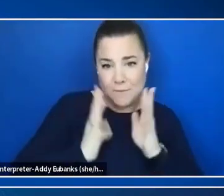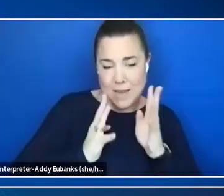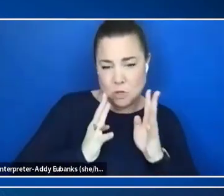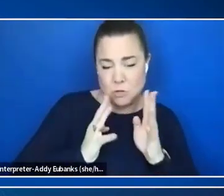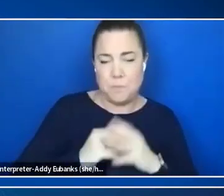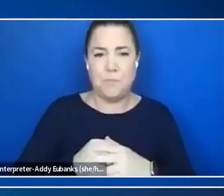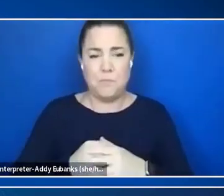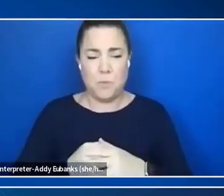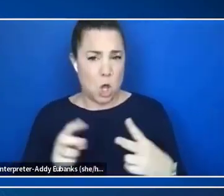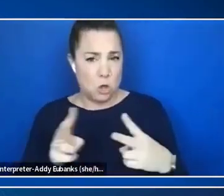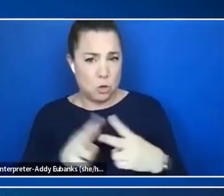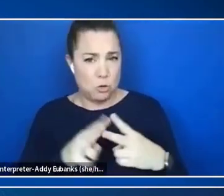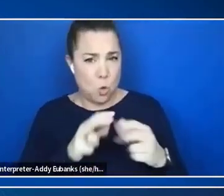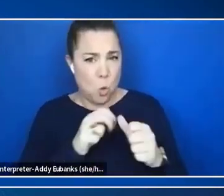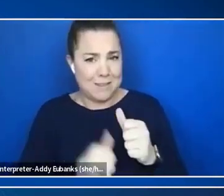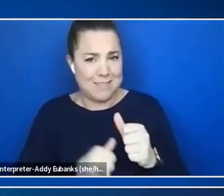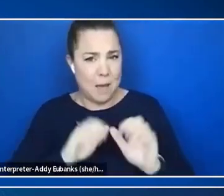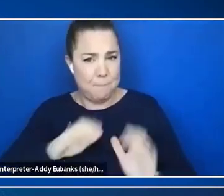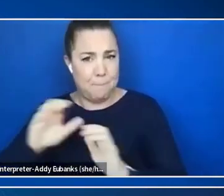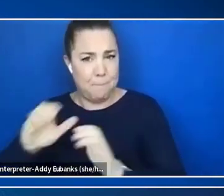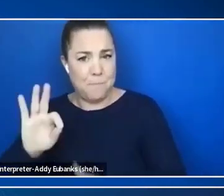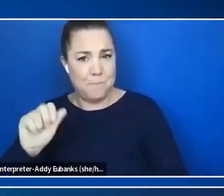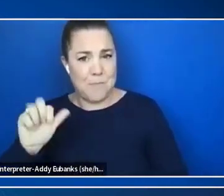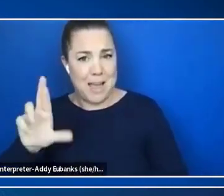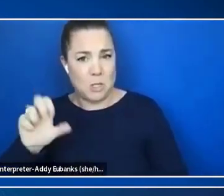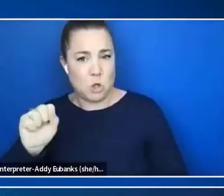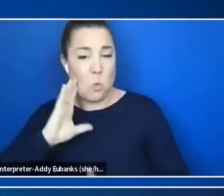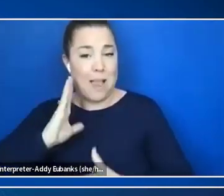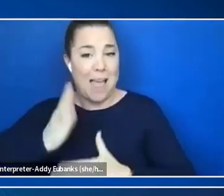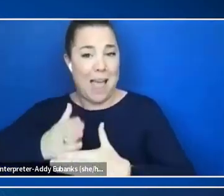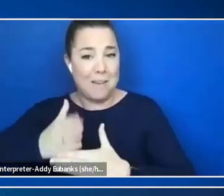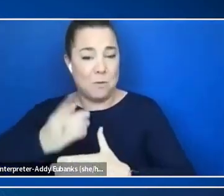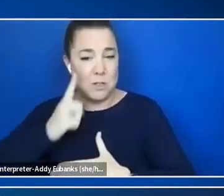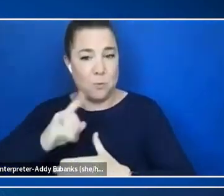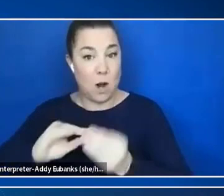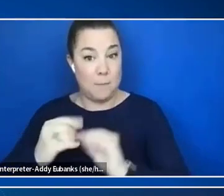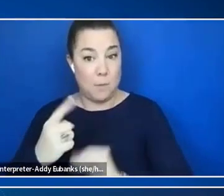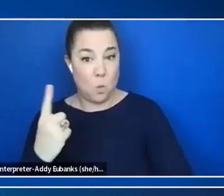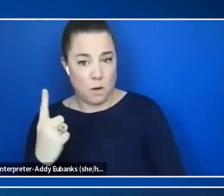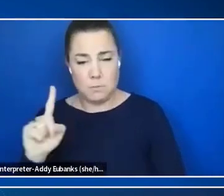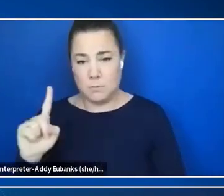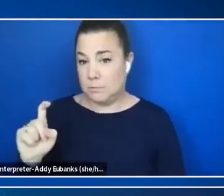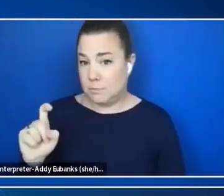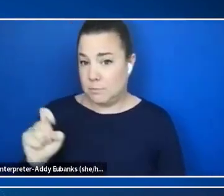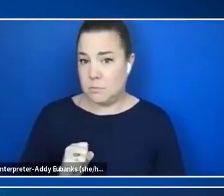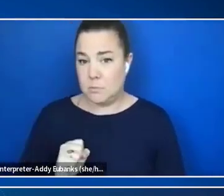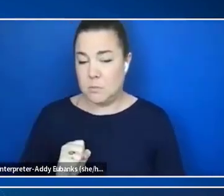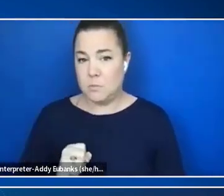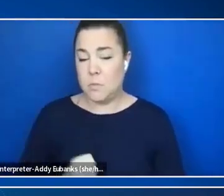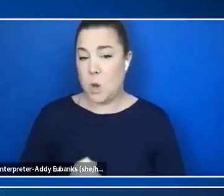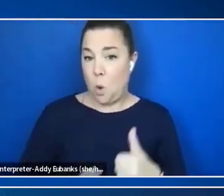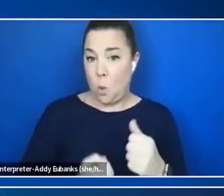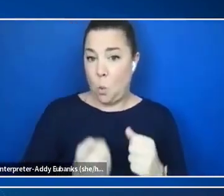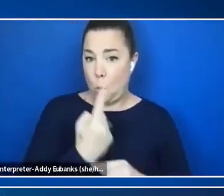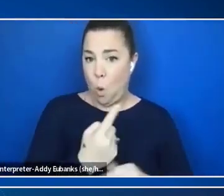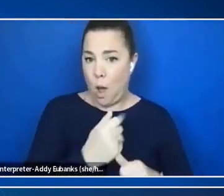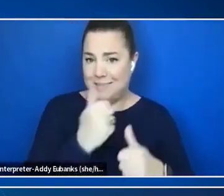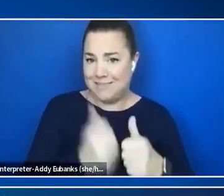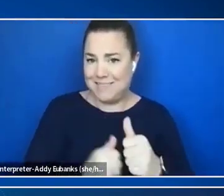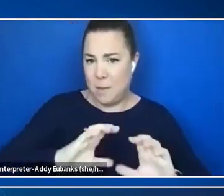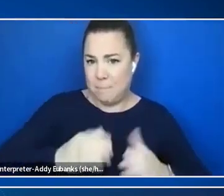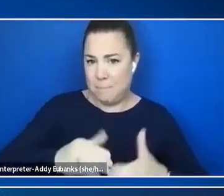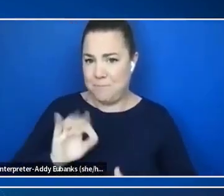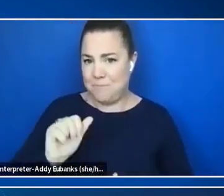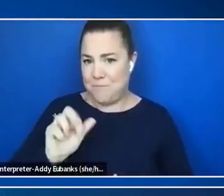two subfactors be averaged for factor 1? Or if one subfactor is rated as high, is